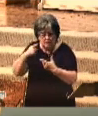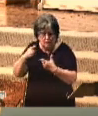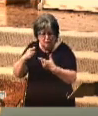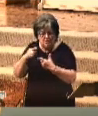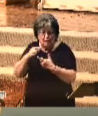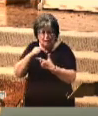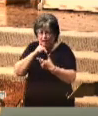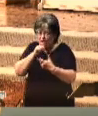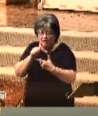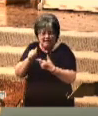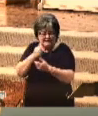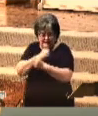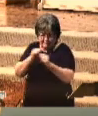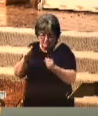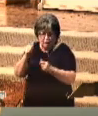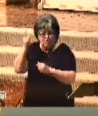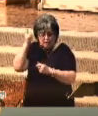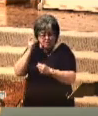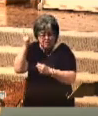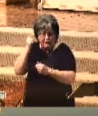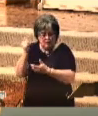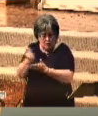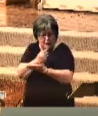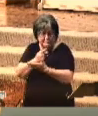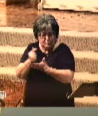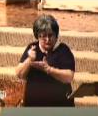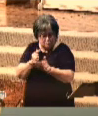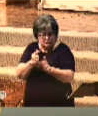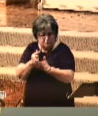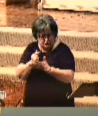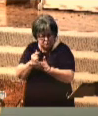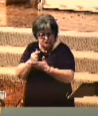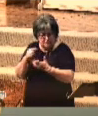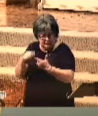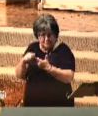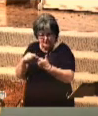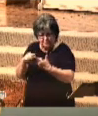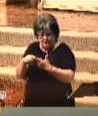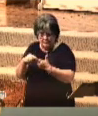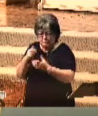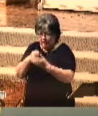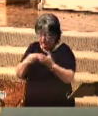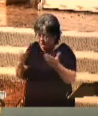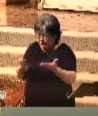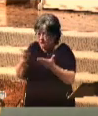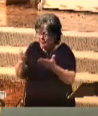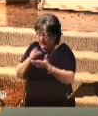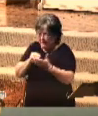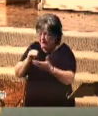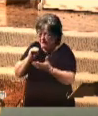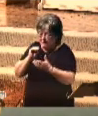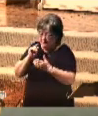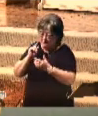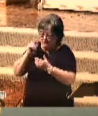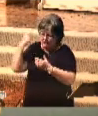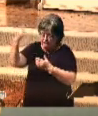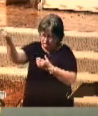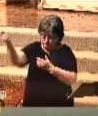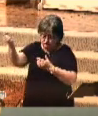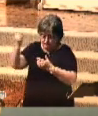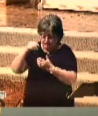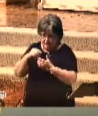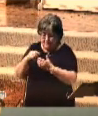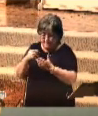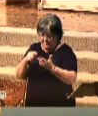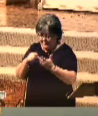gospel. There's a need for a lost world to hear the gospel, both at home and abroad. But the highest